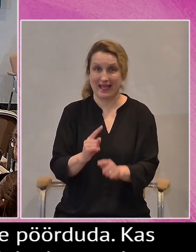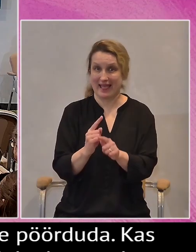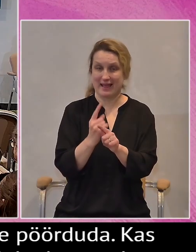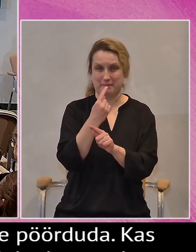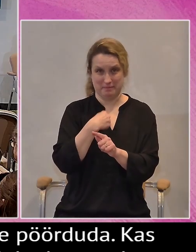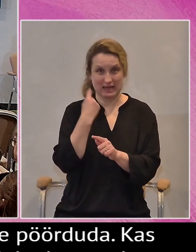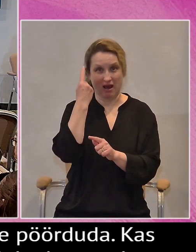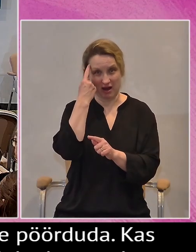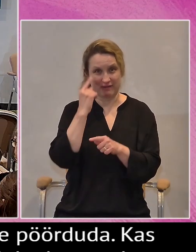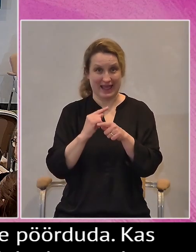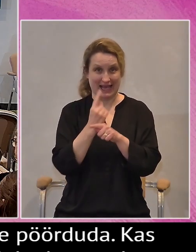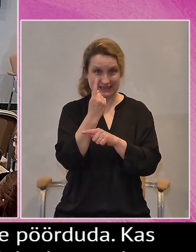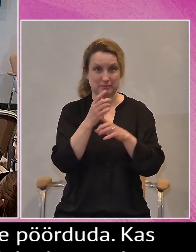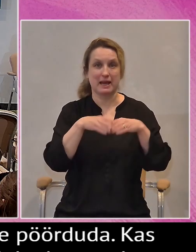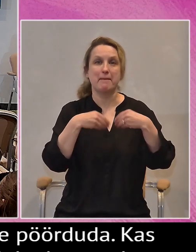I would say that